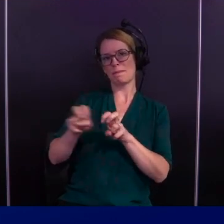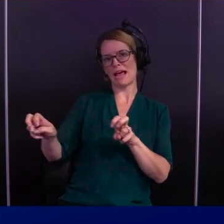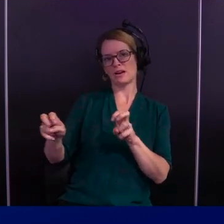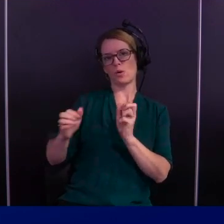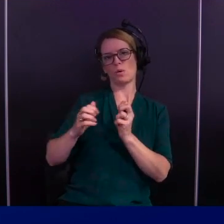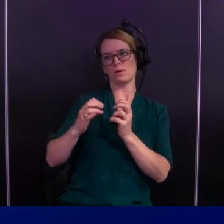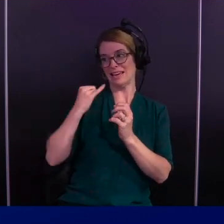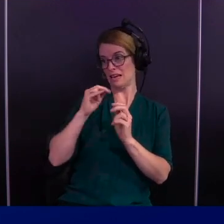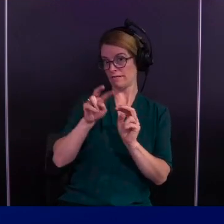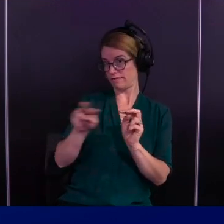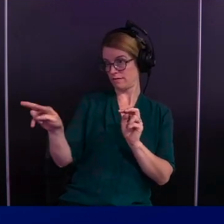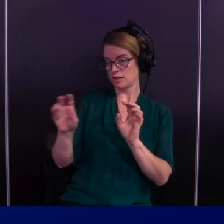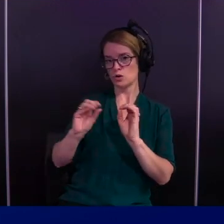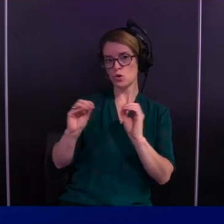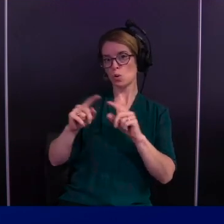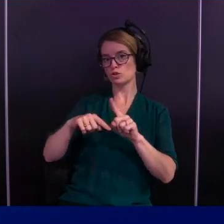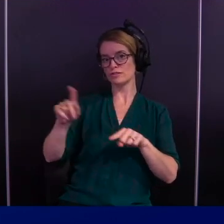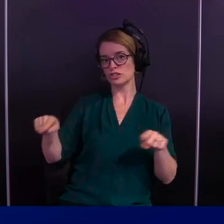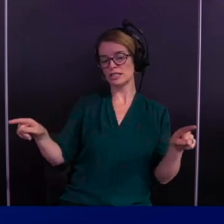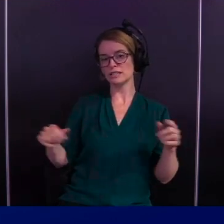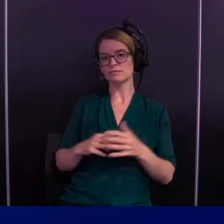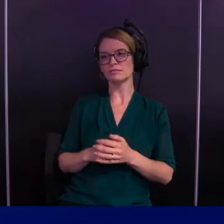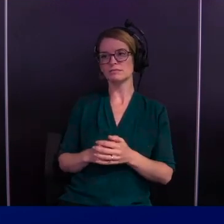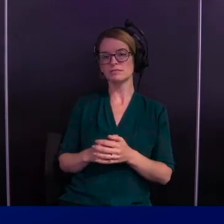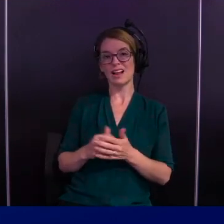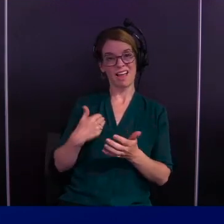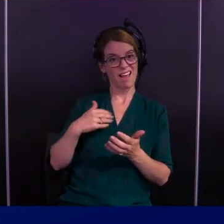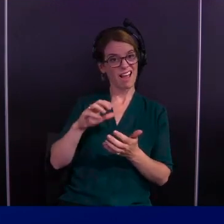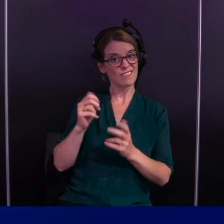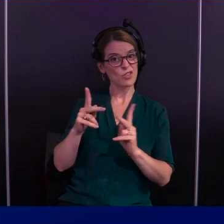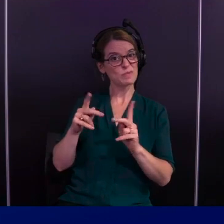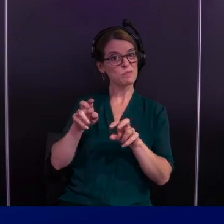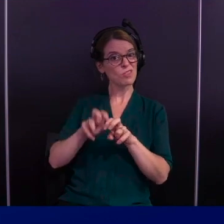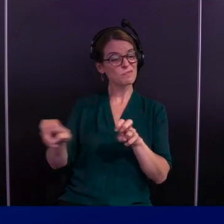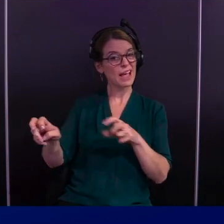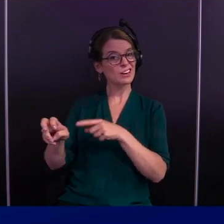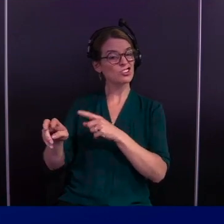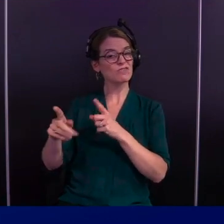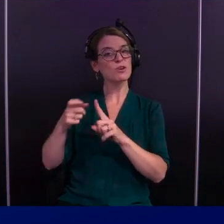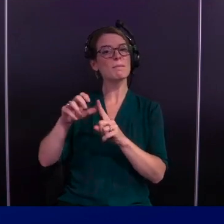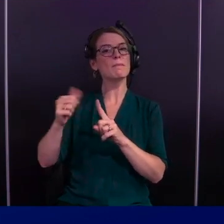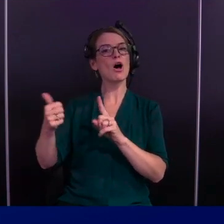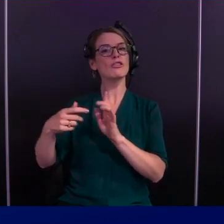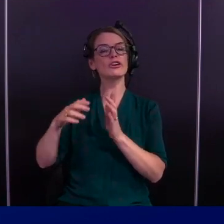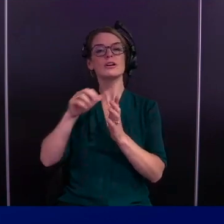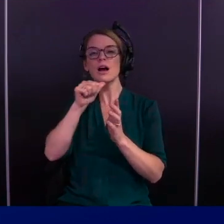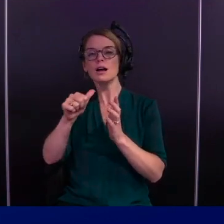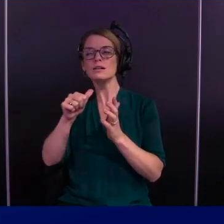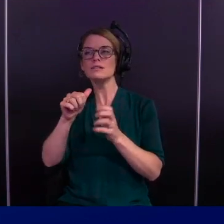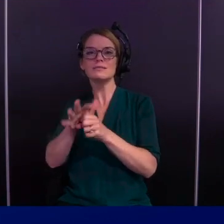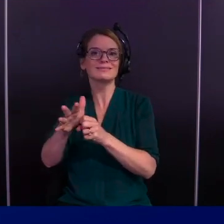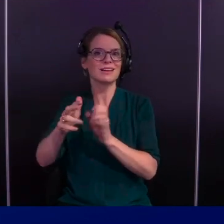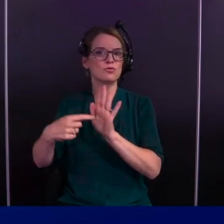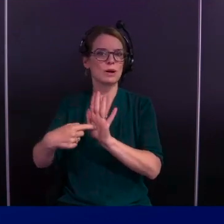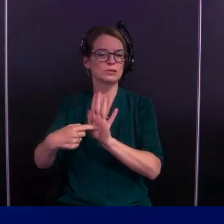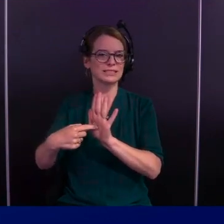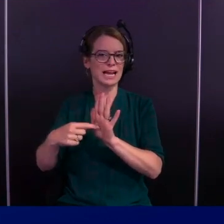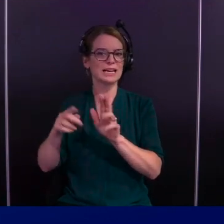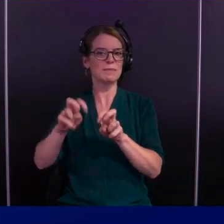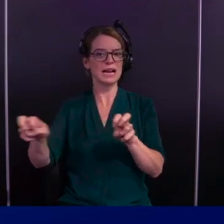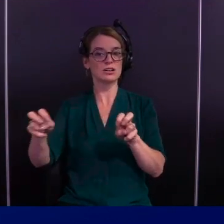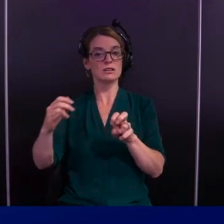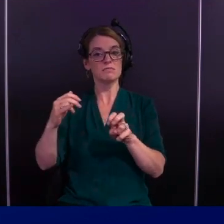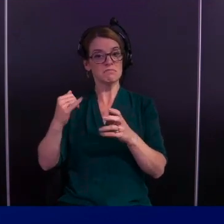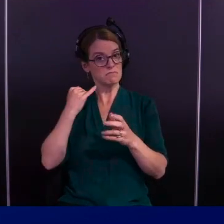always asks, is there other underrepresented people on the panel? And if not, then he will decline and recommend an underrepresented person